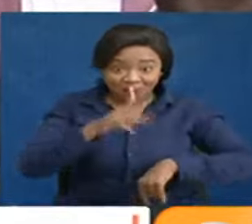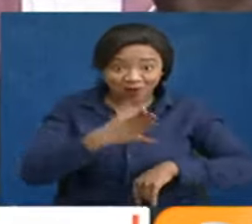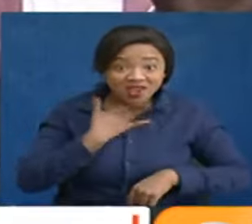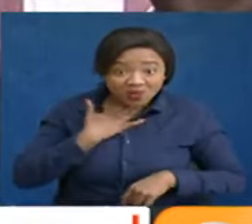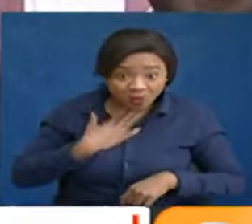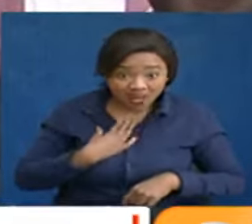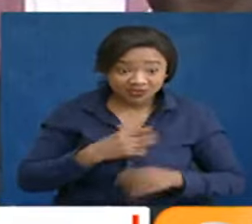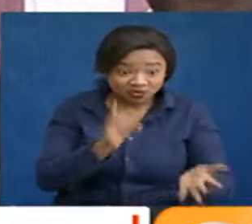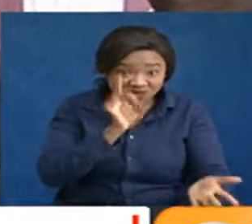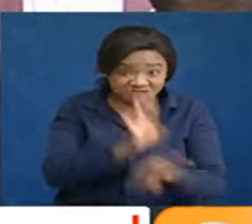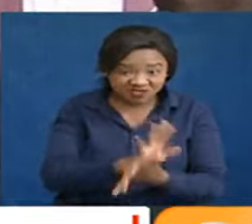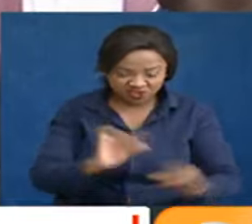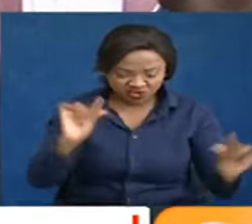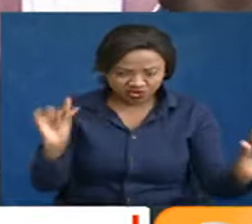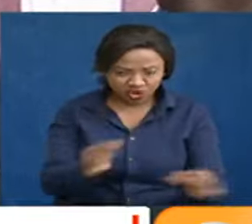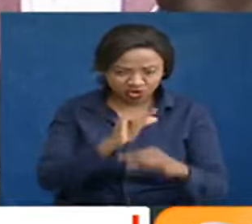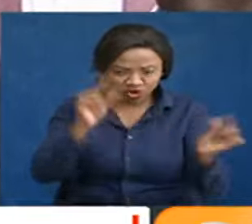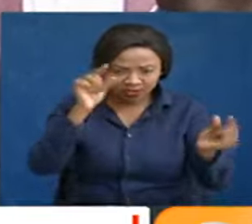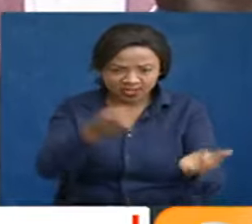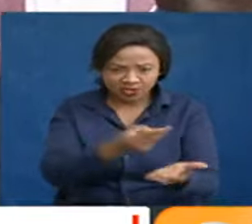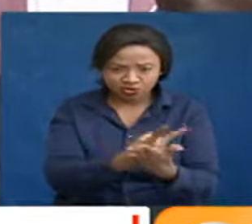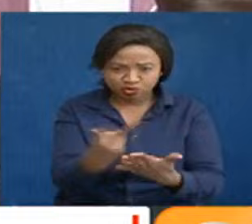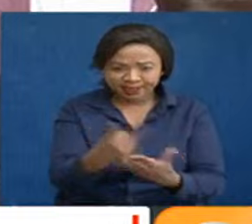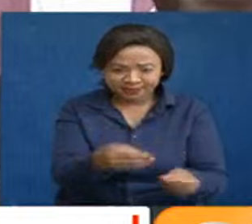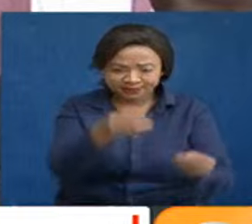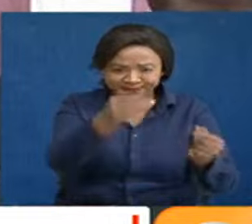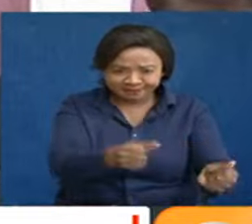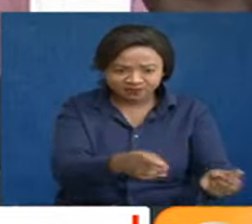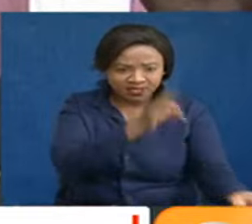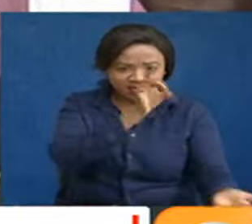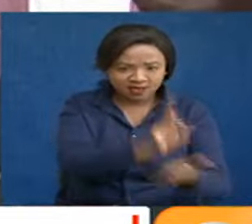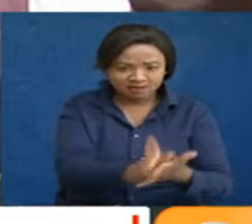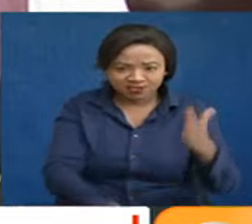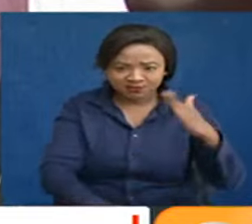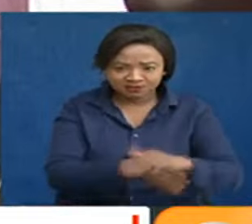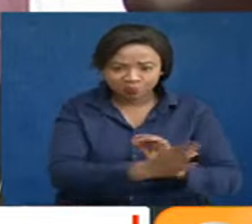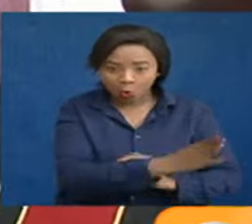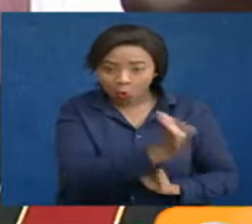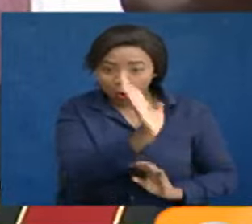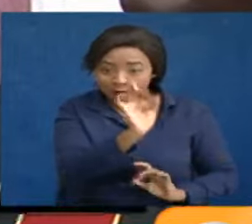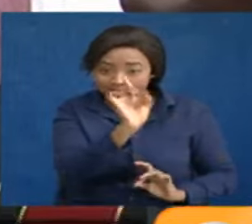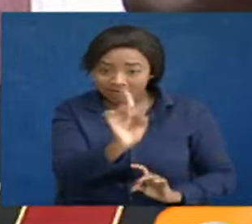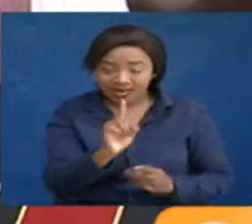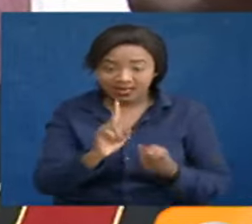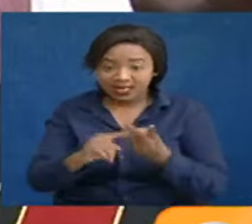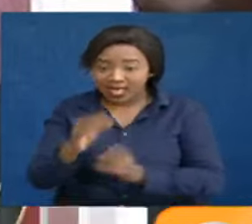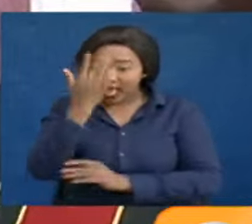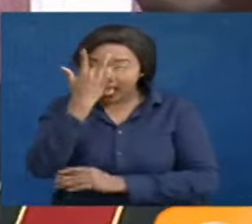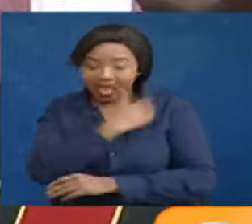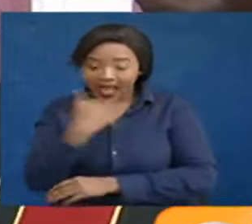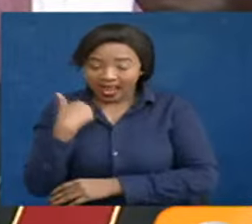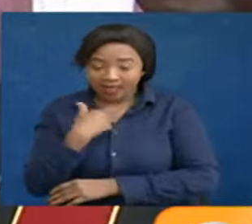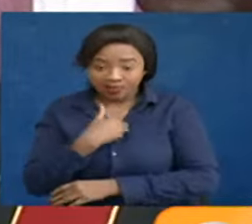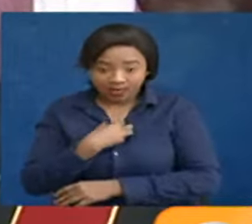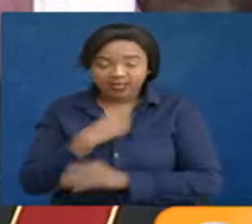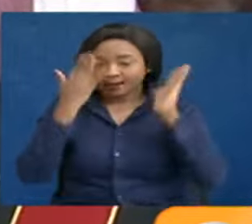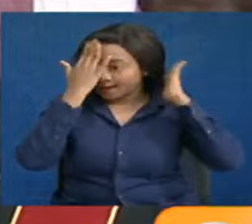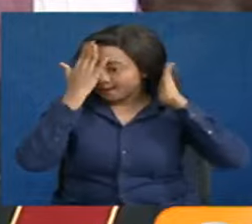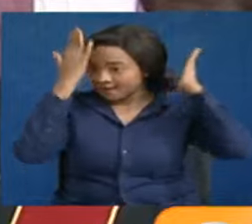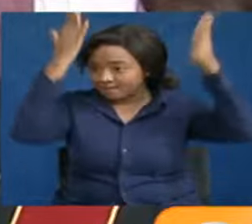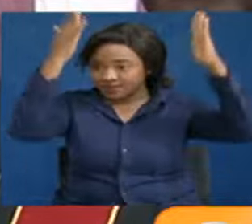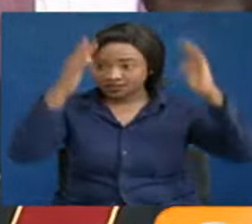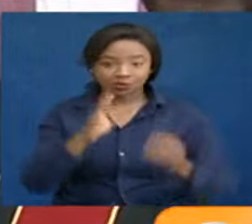in hardly 2 weeks, it is done. When the Catholic bishops gave their statement